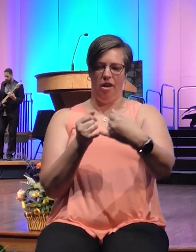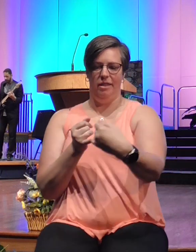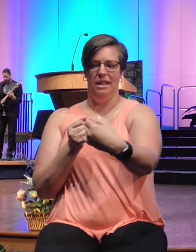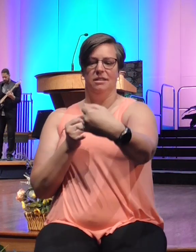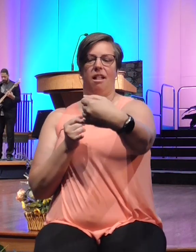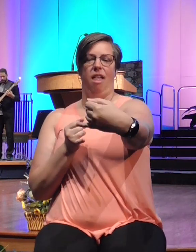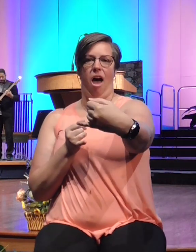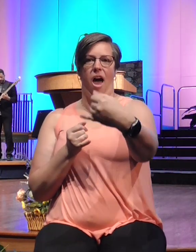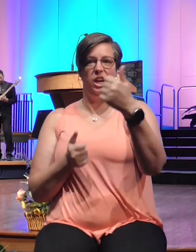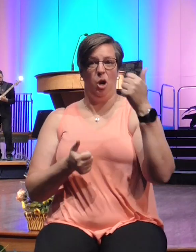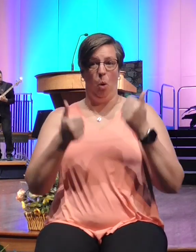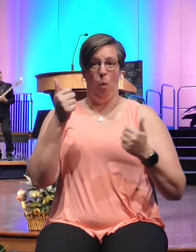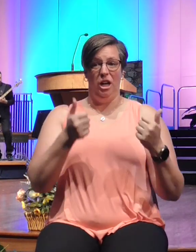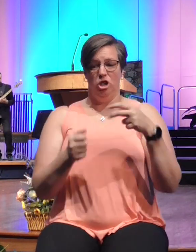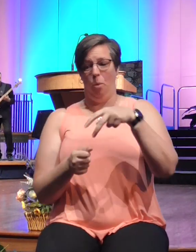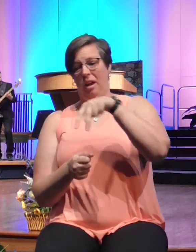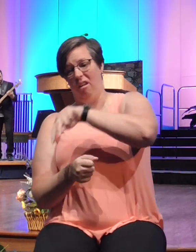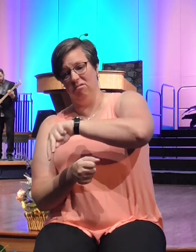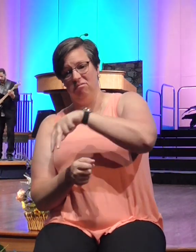fall?